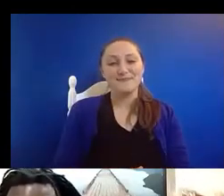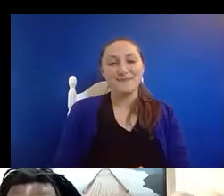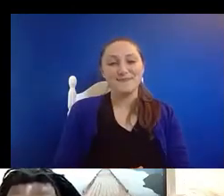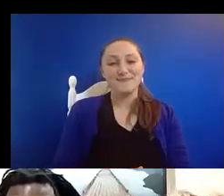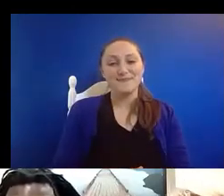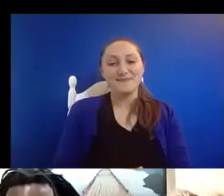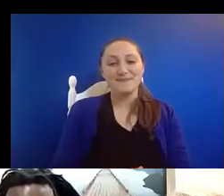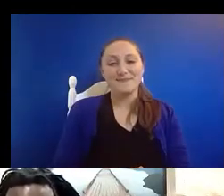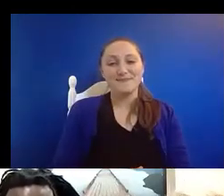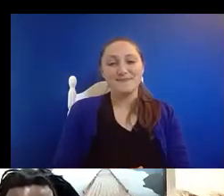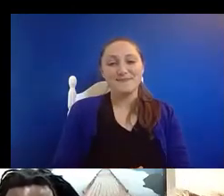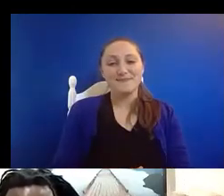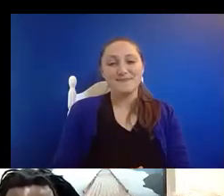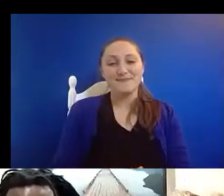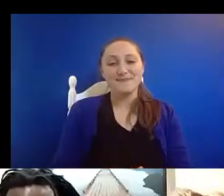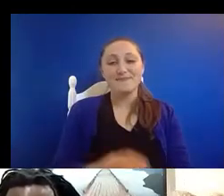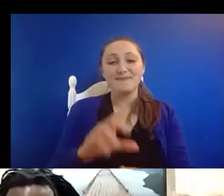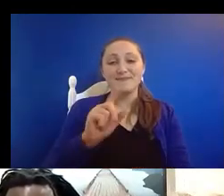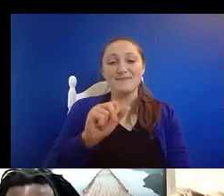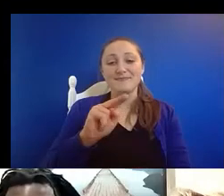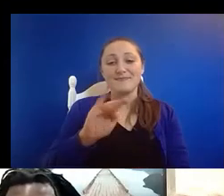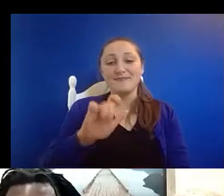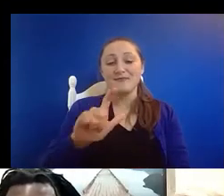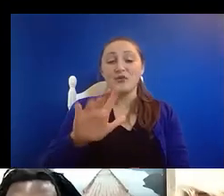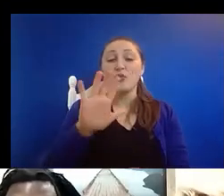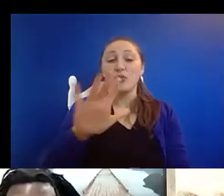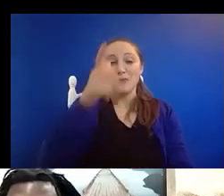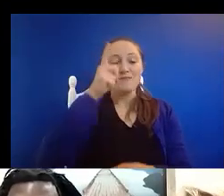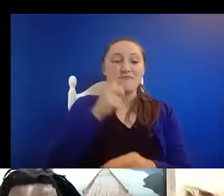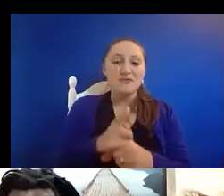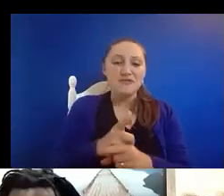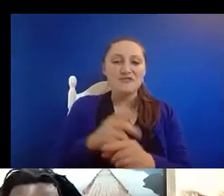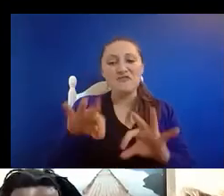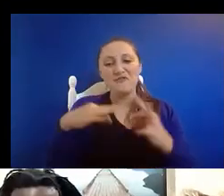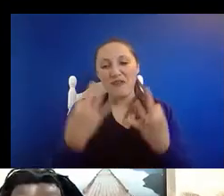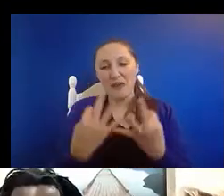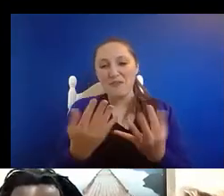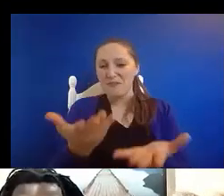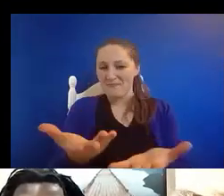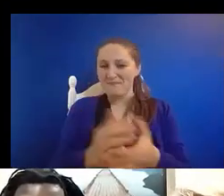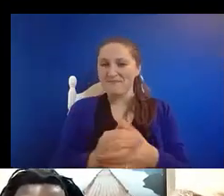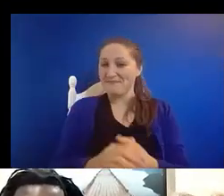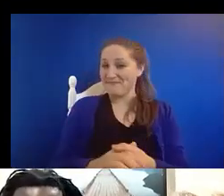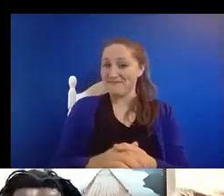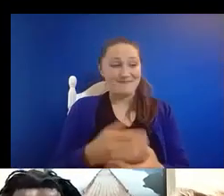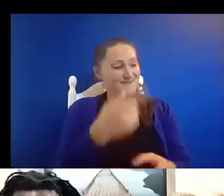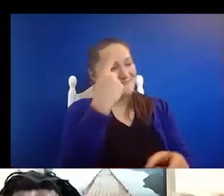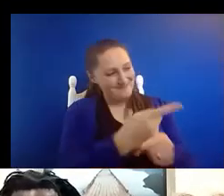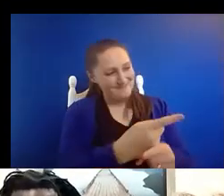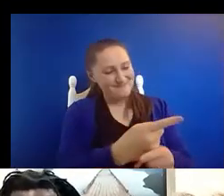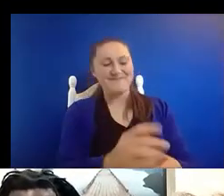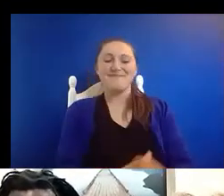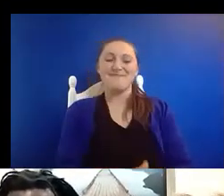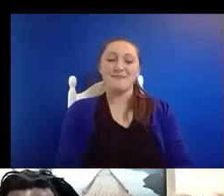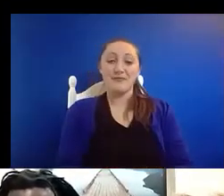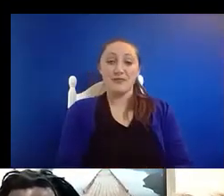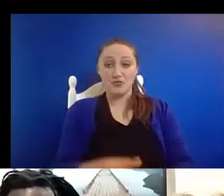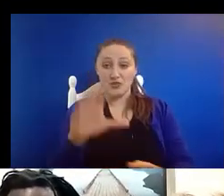And here's Daniel with his siblings and the rest of his family, huh, Daniel? That's right. Was this during